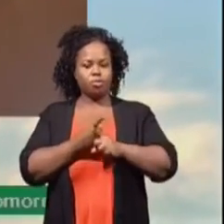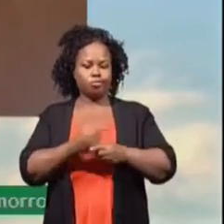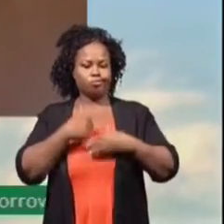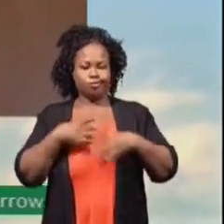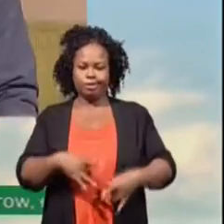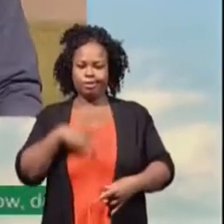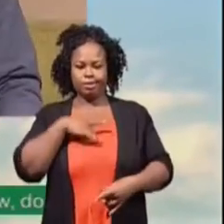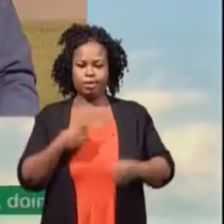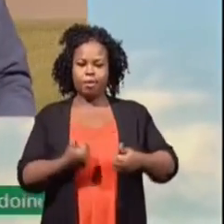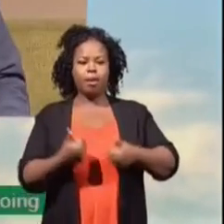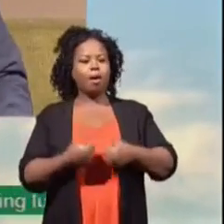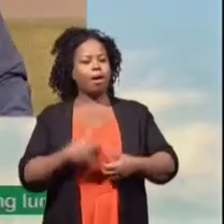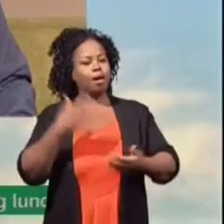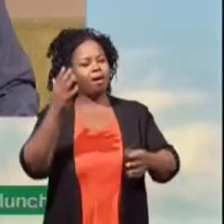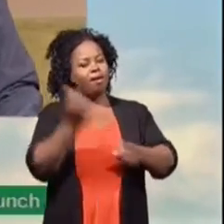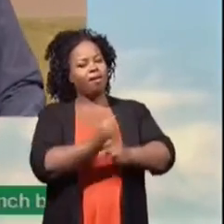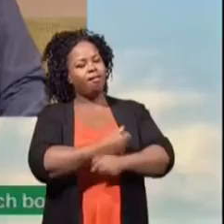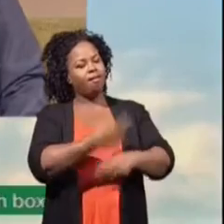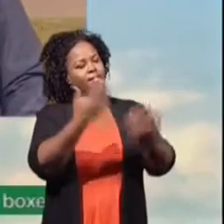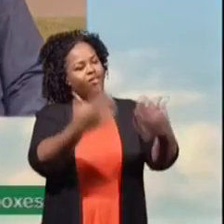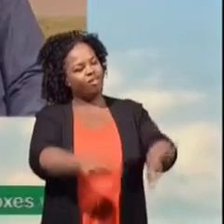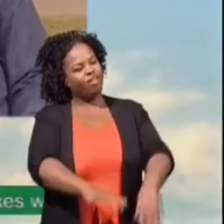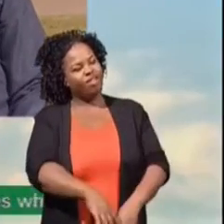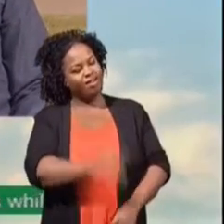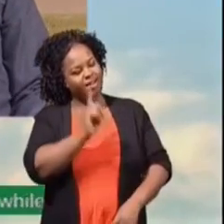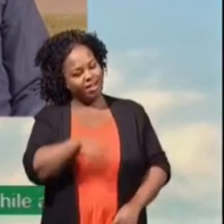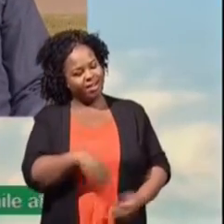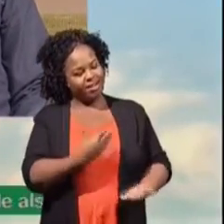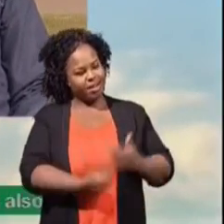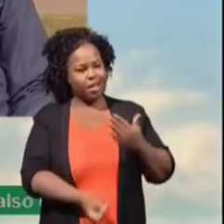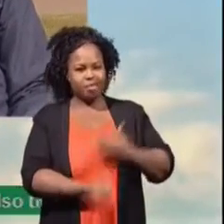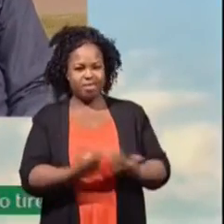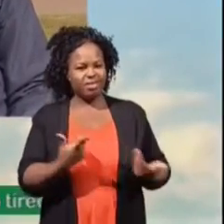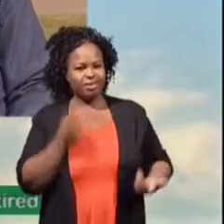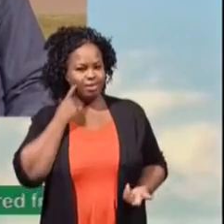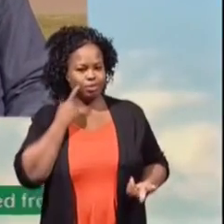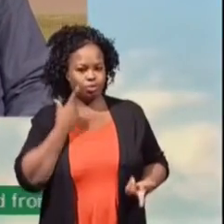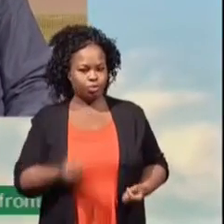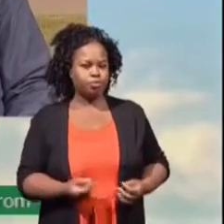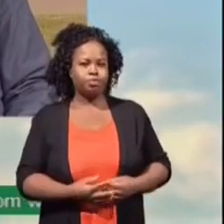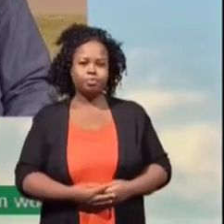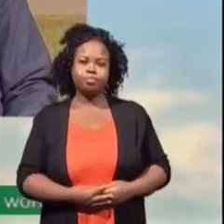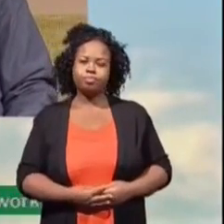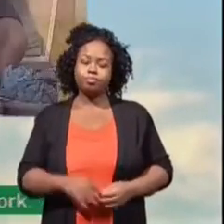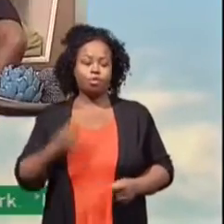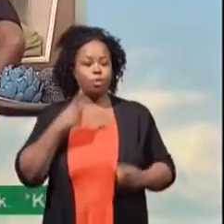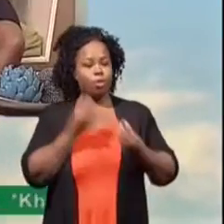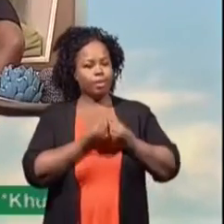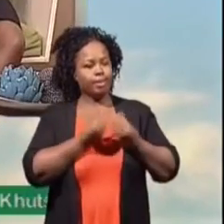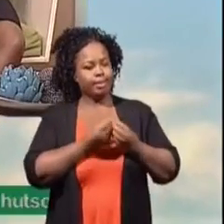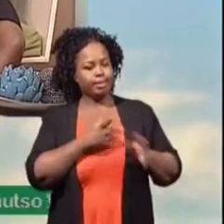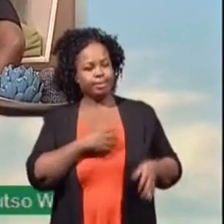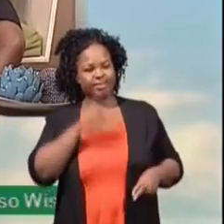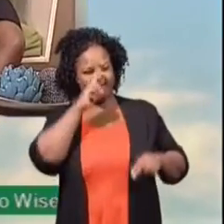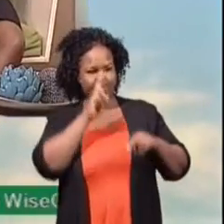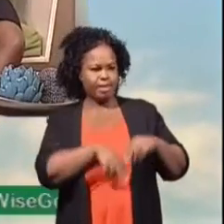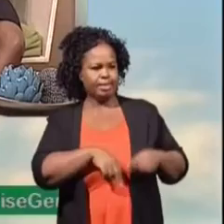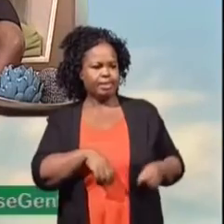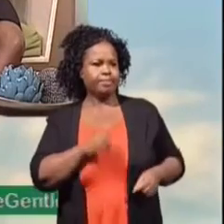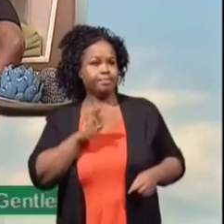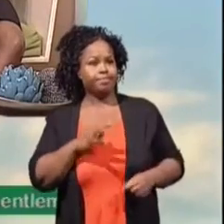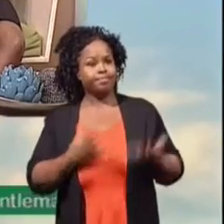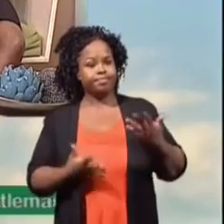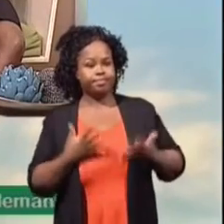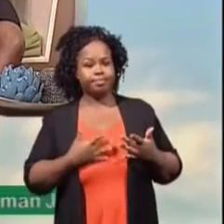your dignity back, and then you realize, lento le yayenzeka kanti. One thing that I found very funny quickly,